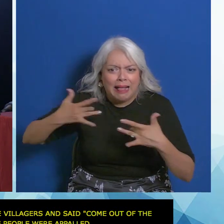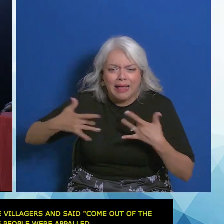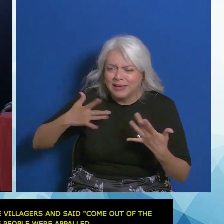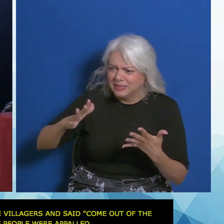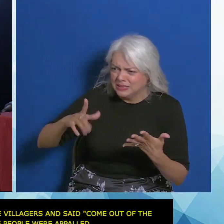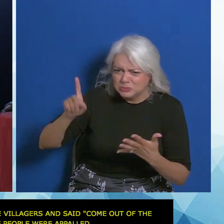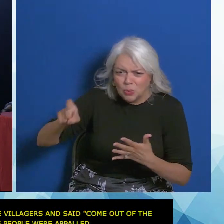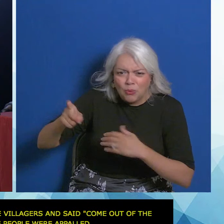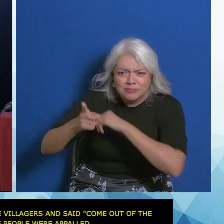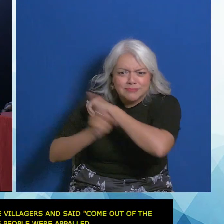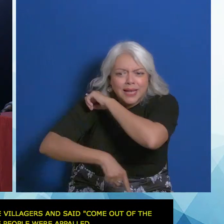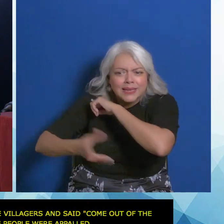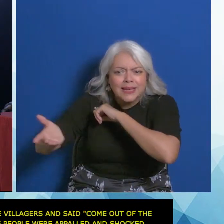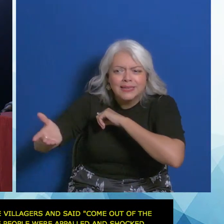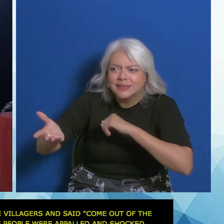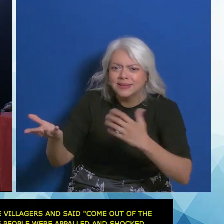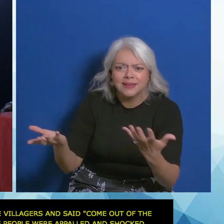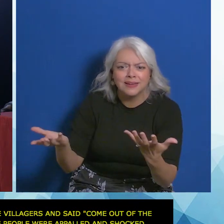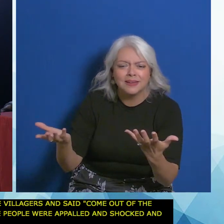dismayed.